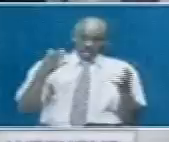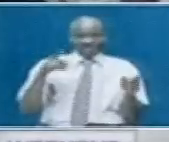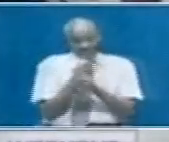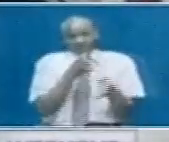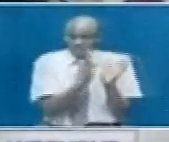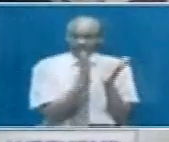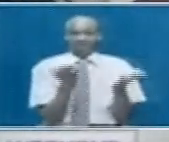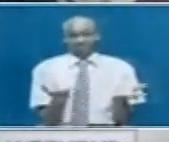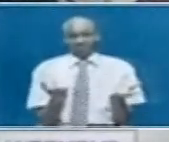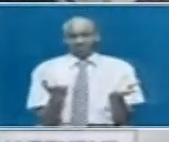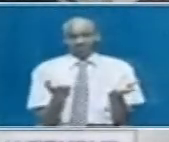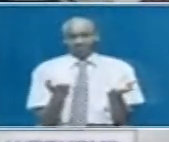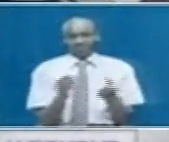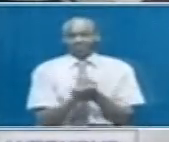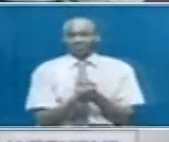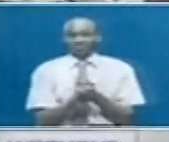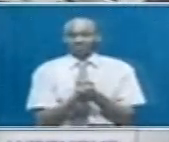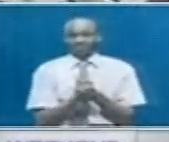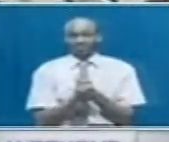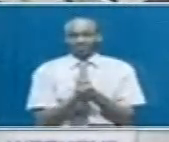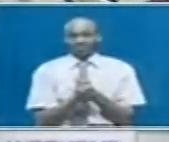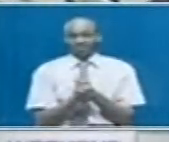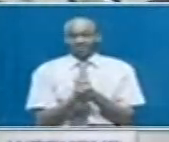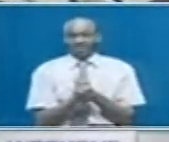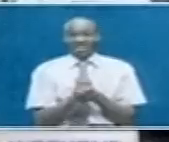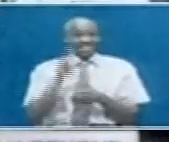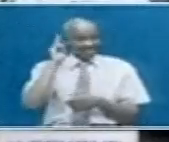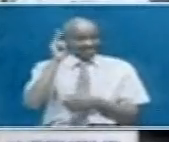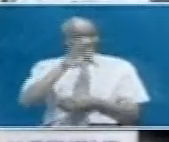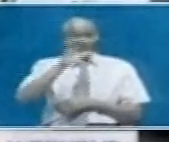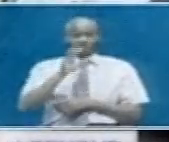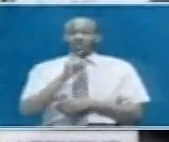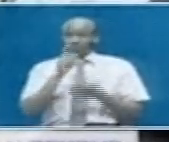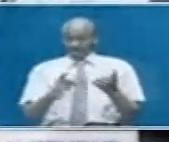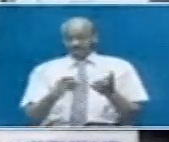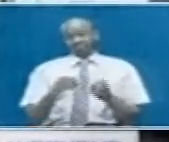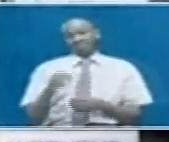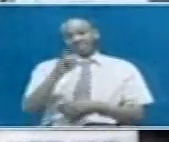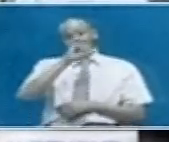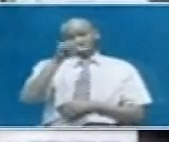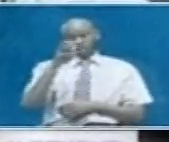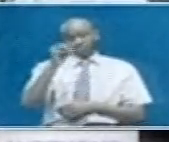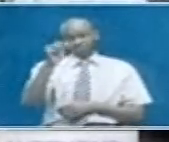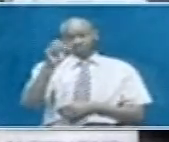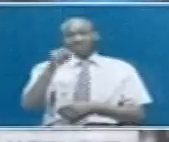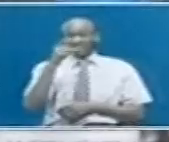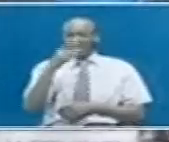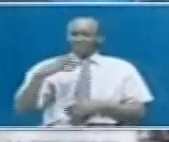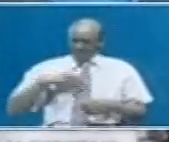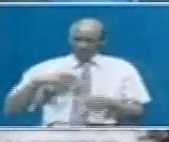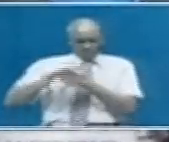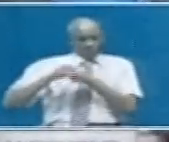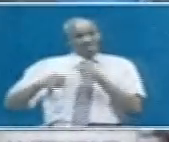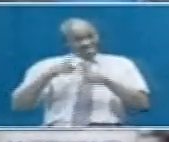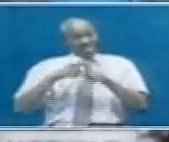hii. Community policing which we are now elected and which Kisii County Commander James Akoru says cases of mob justice and